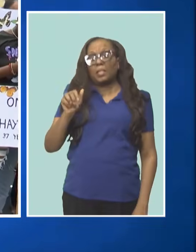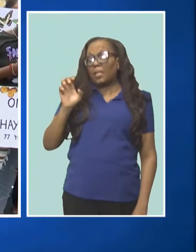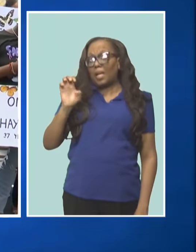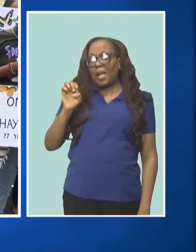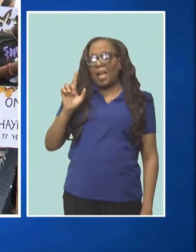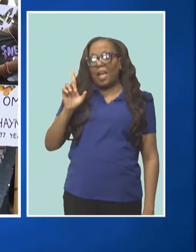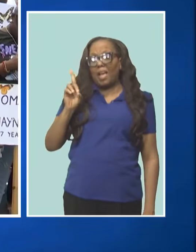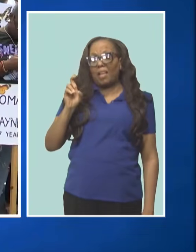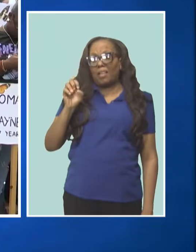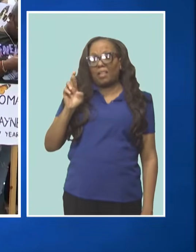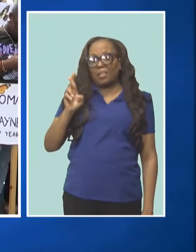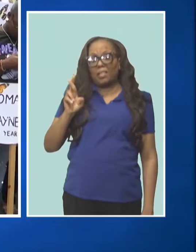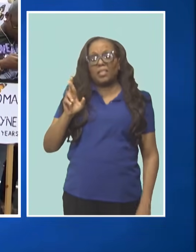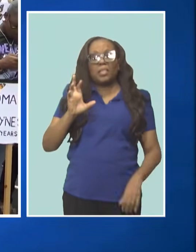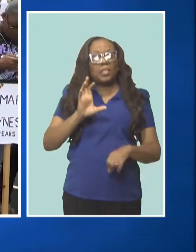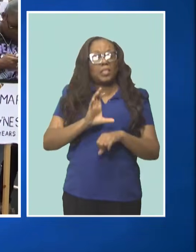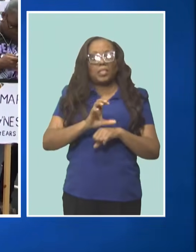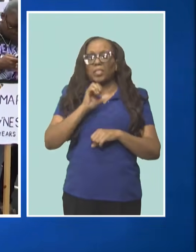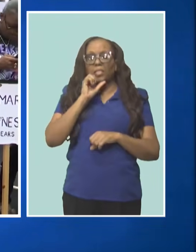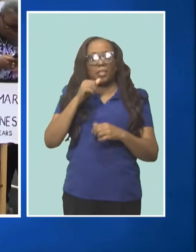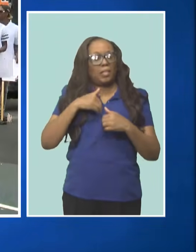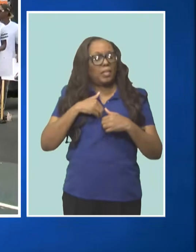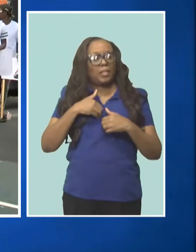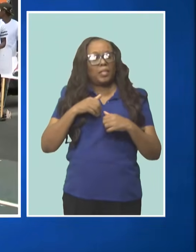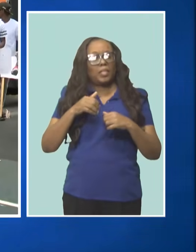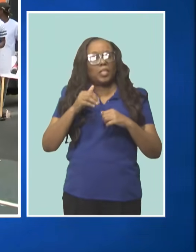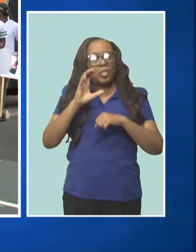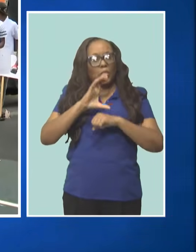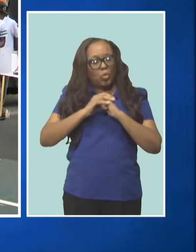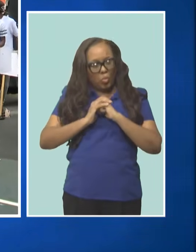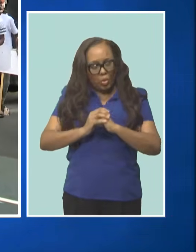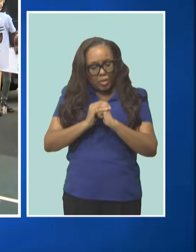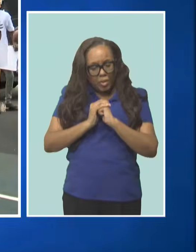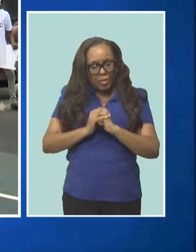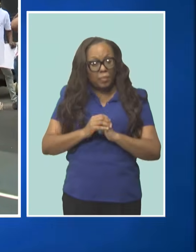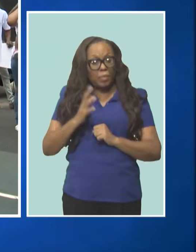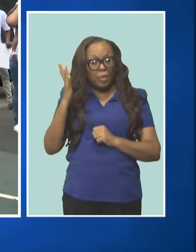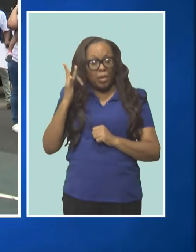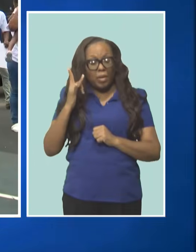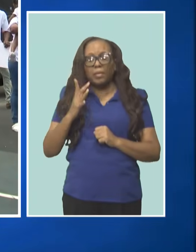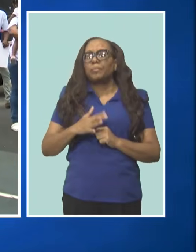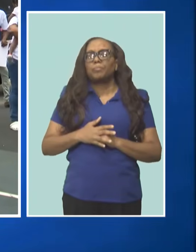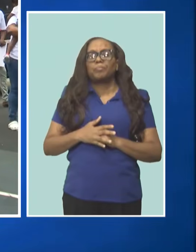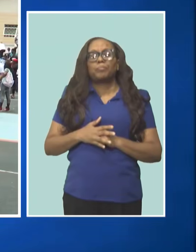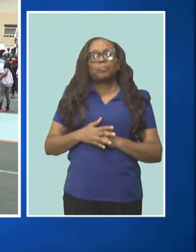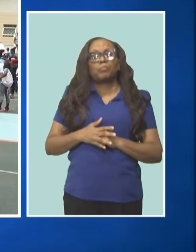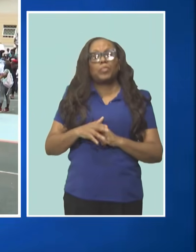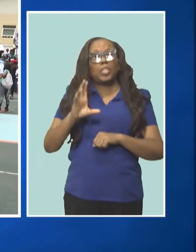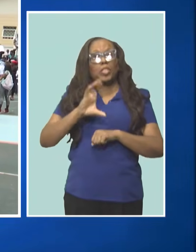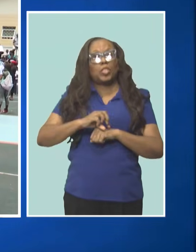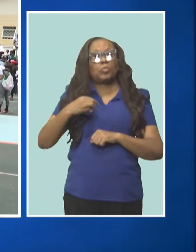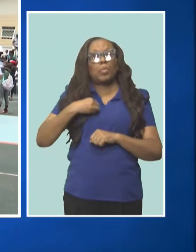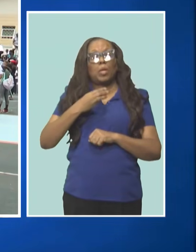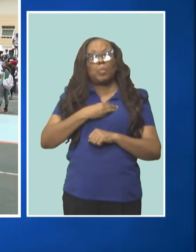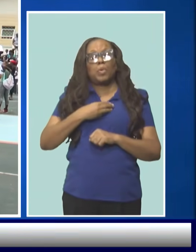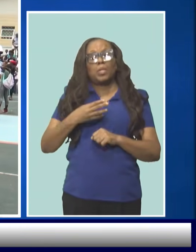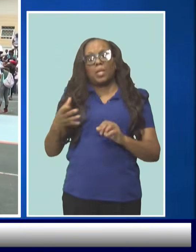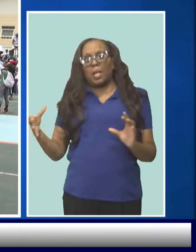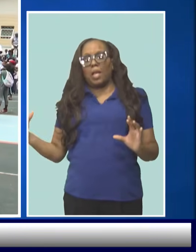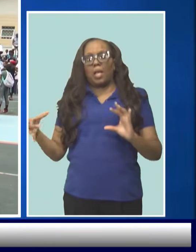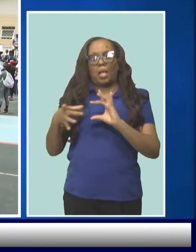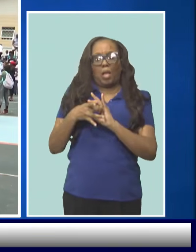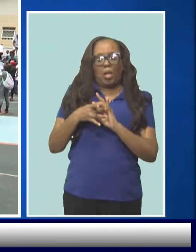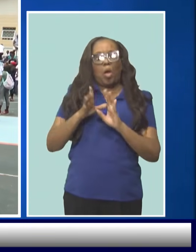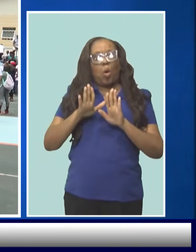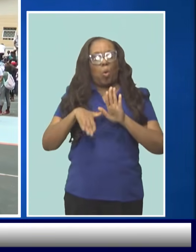suspended its usual Saturday morning worship session to allow members to walk in solidarity. We are very sad to know